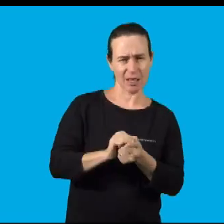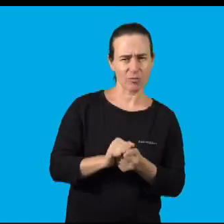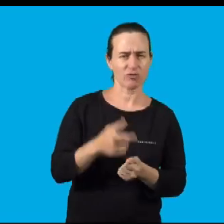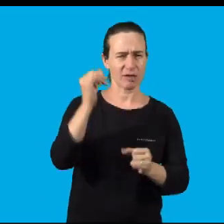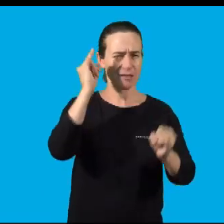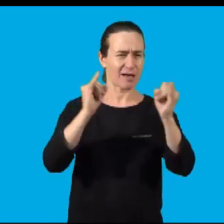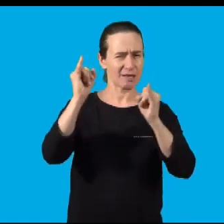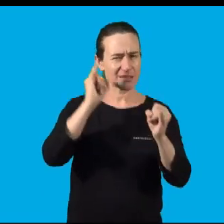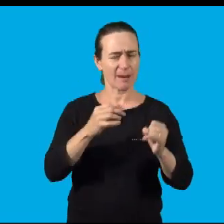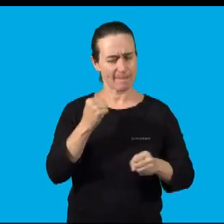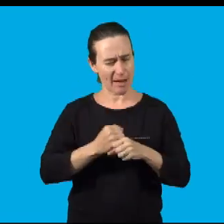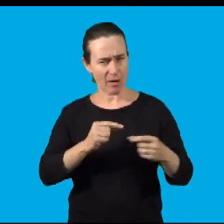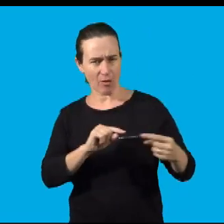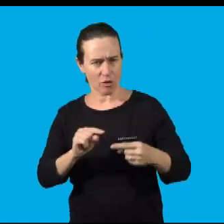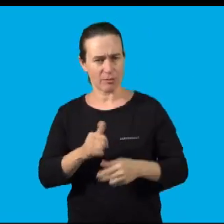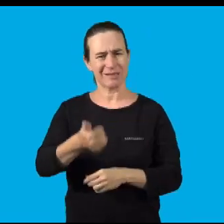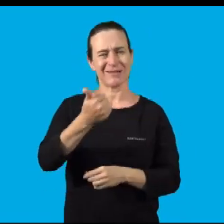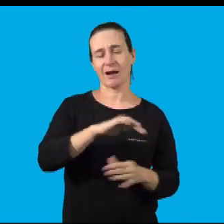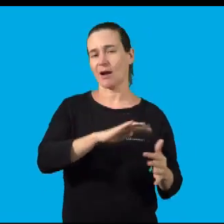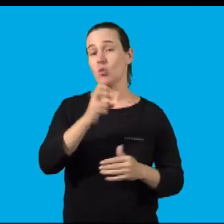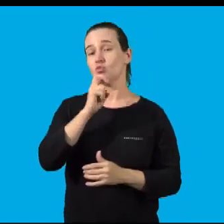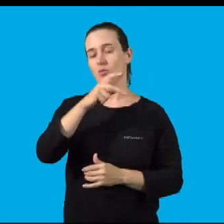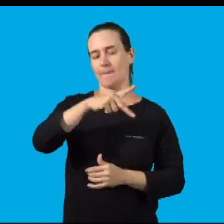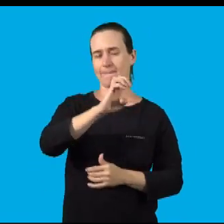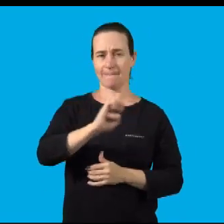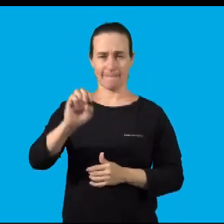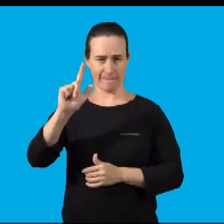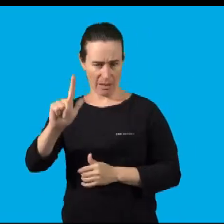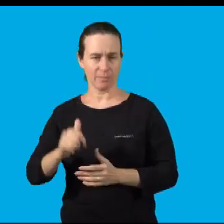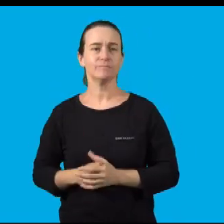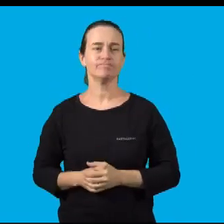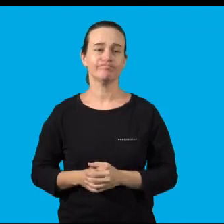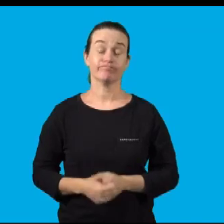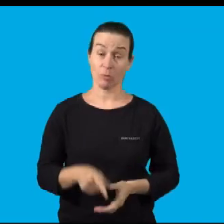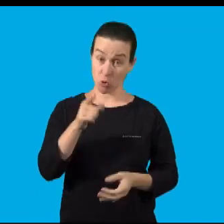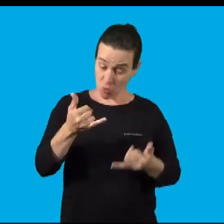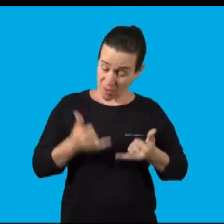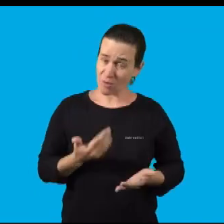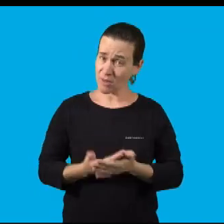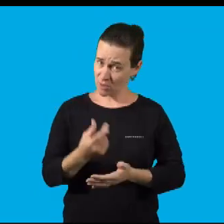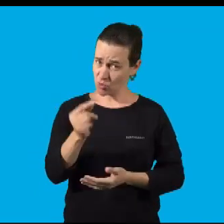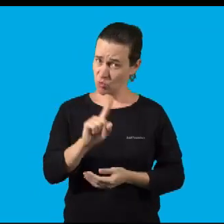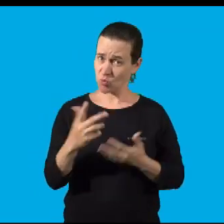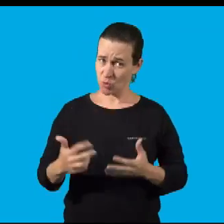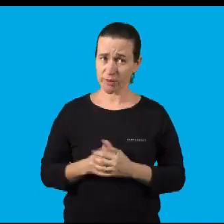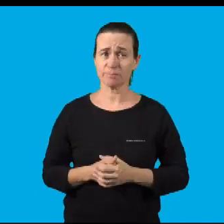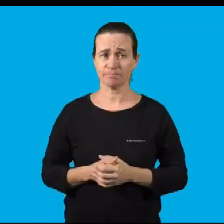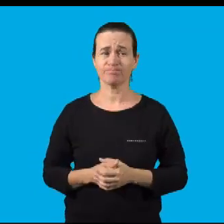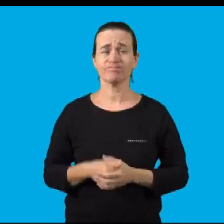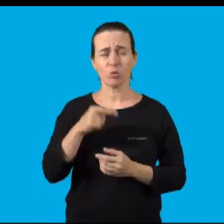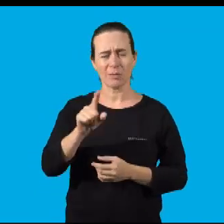and formulate an argument, and how to use the Peel method effectively. What you should be able to do and